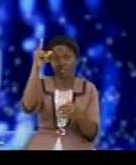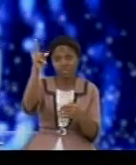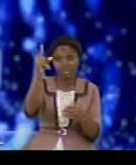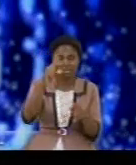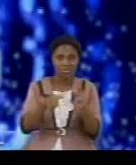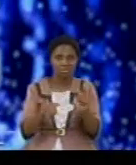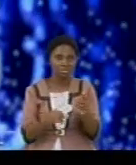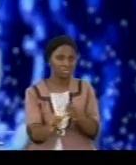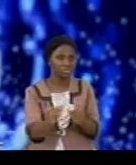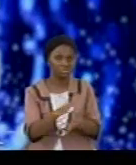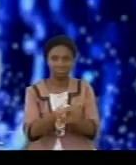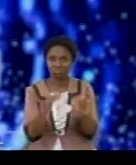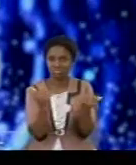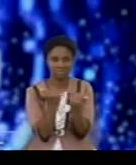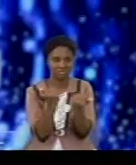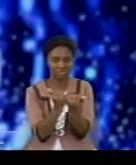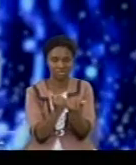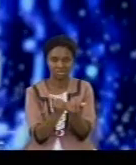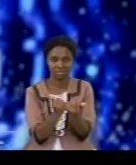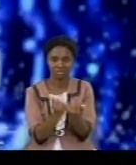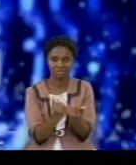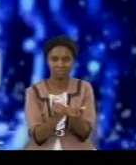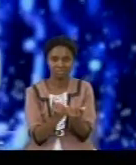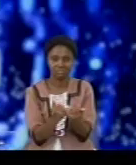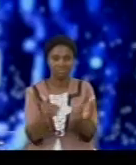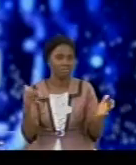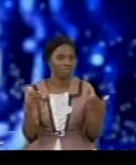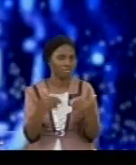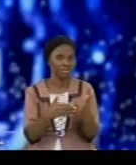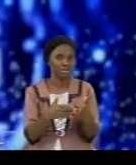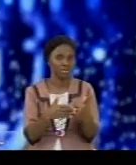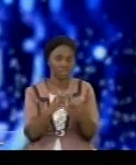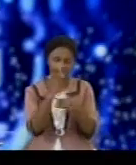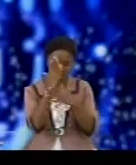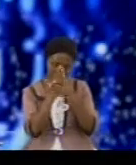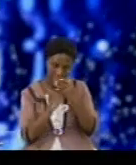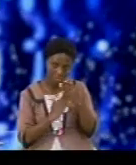fight back. Humble, lowly,